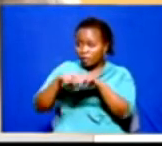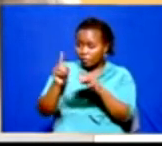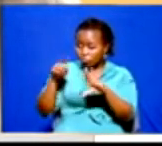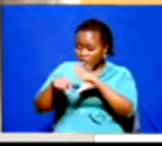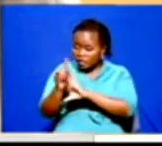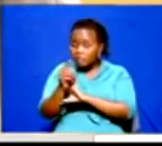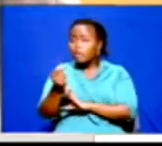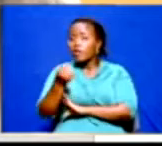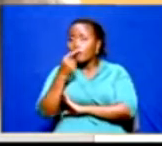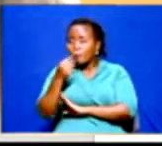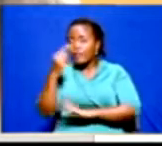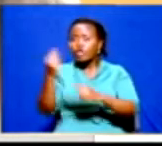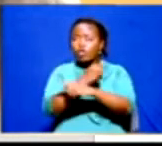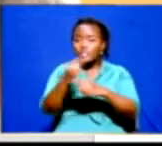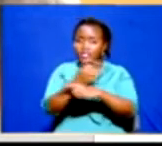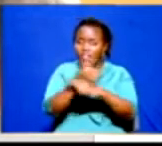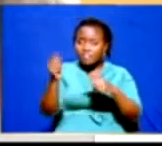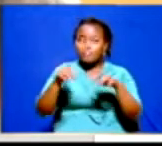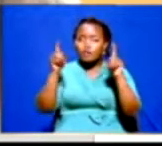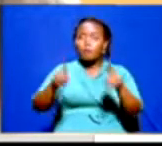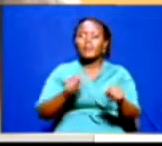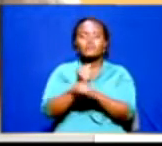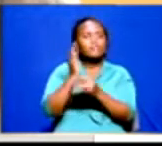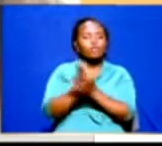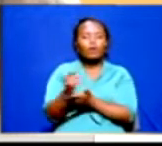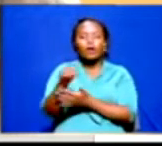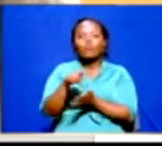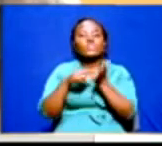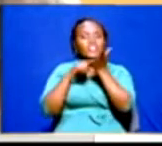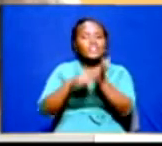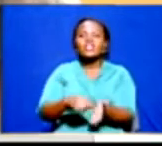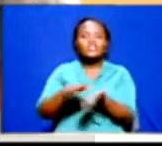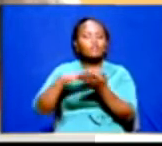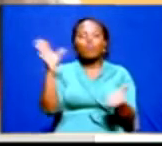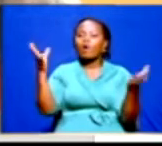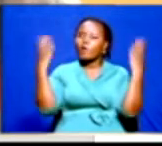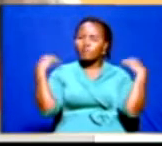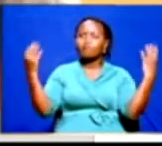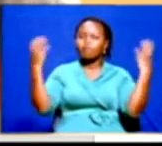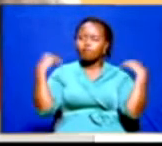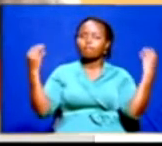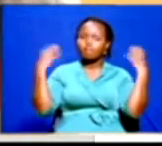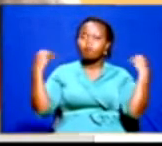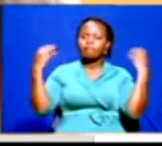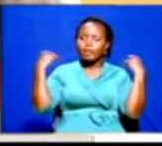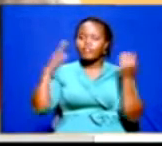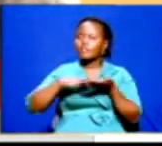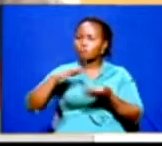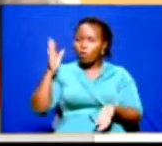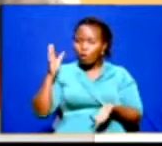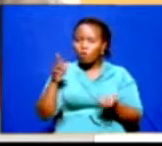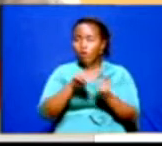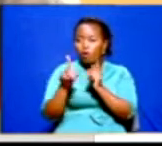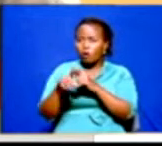the practicals, so we put more emphasis on practicals than the theory. The issue of us